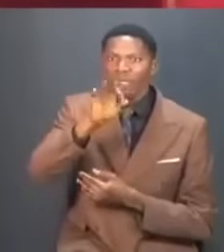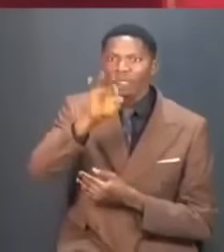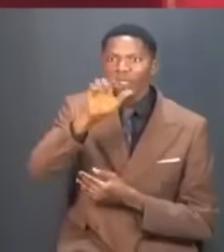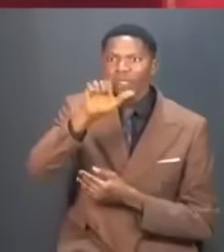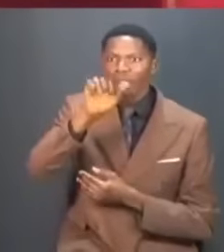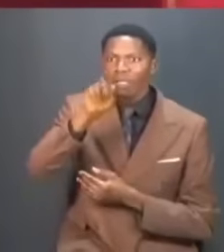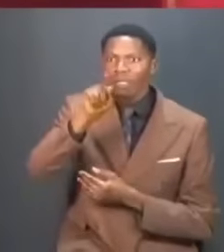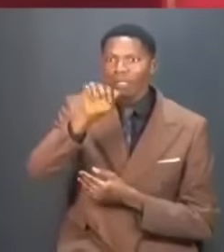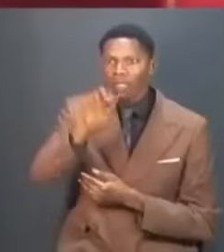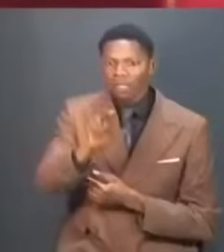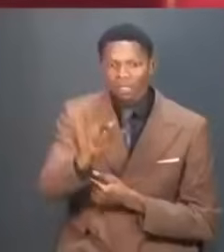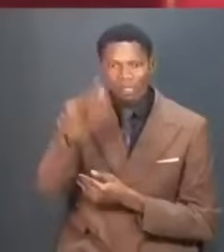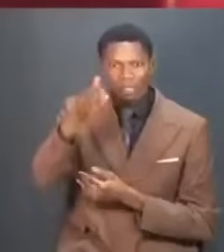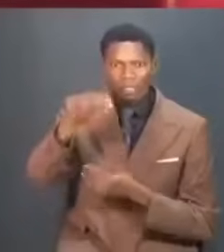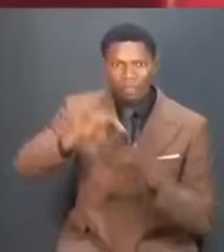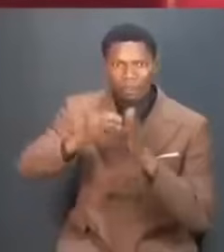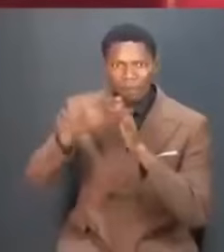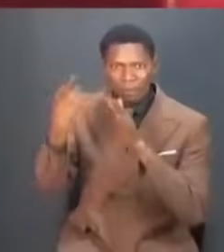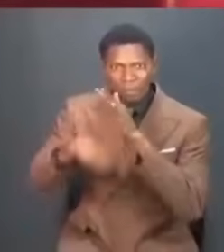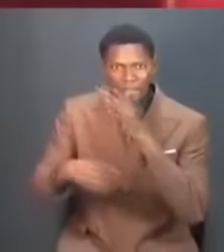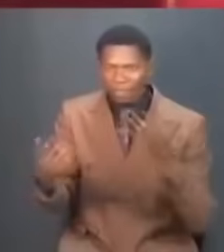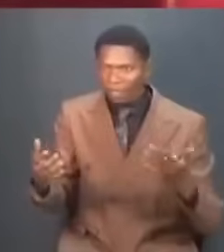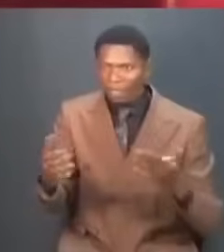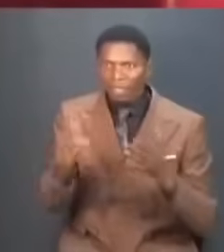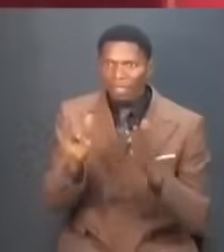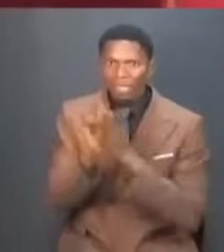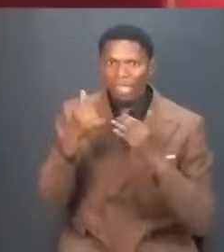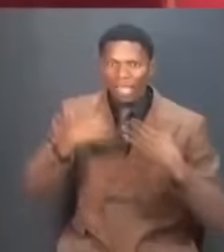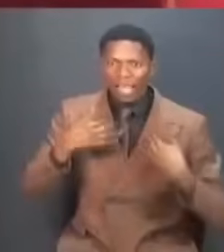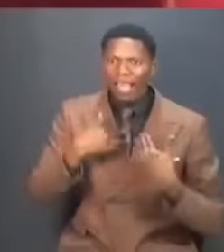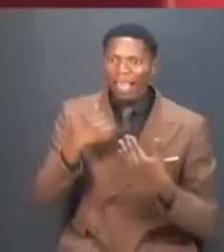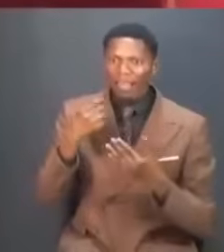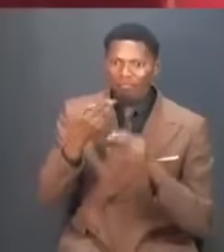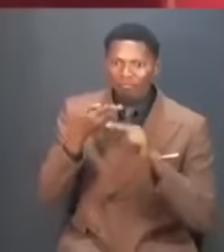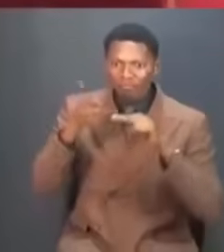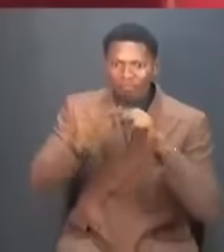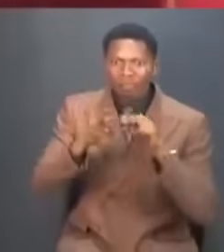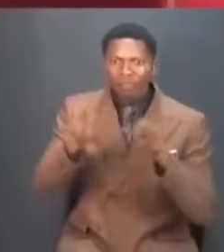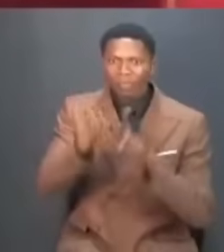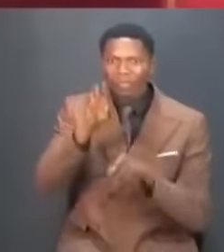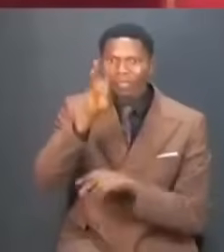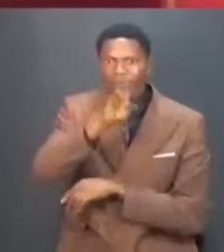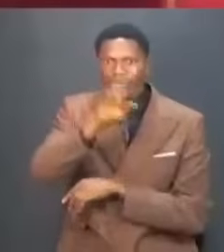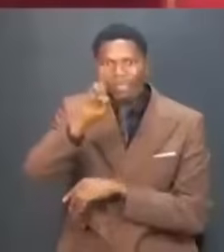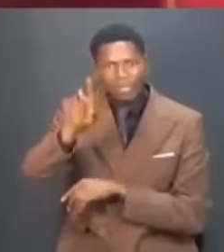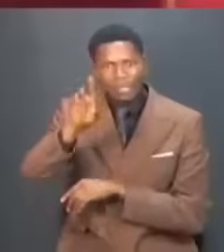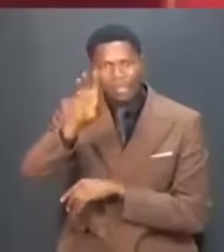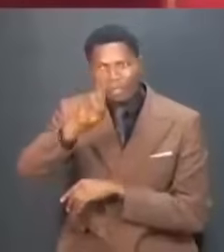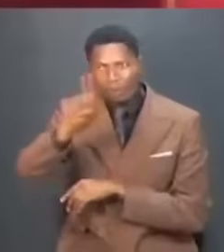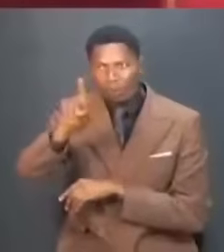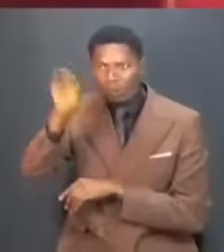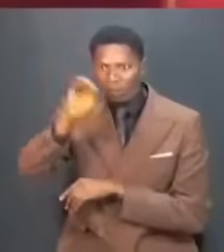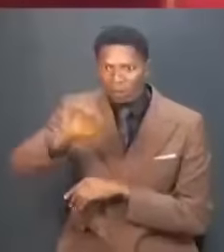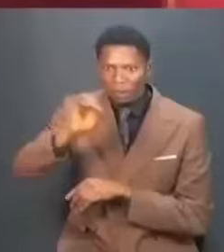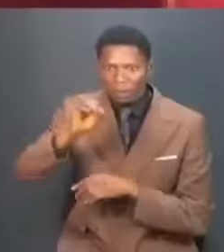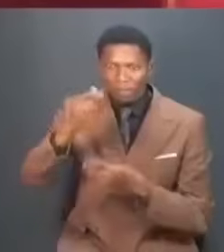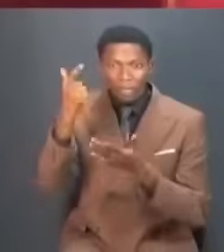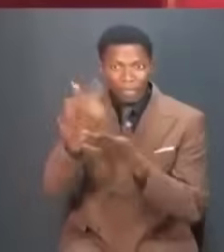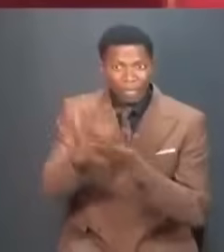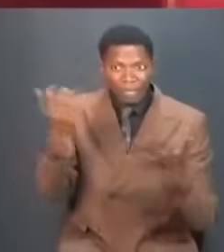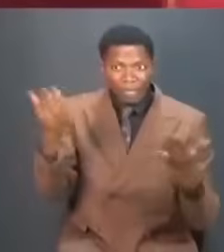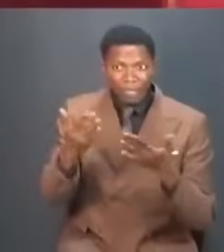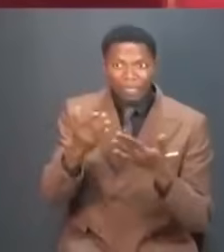we had food inflation at 61%, Ghana was listed among 10 countries in Africa with the highest food